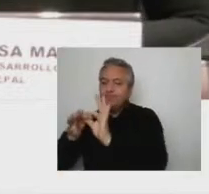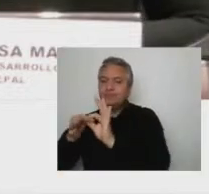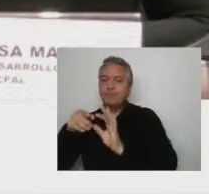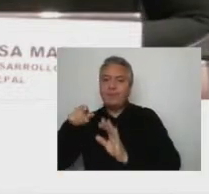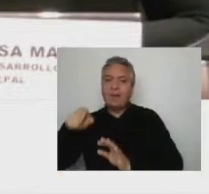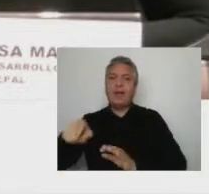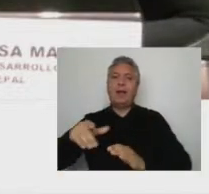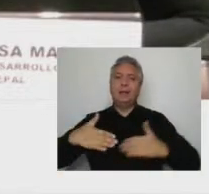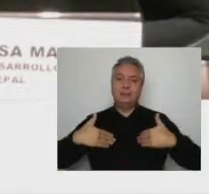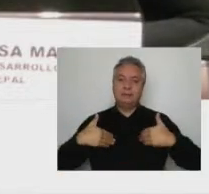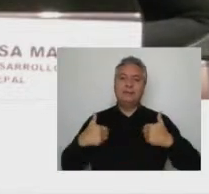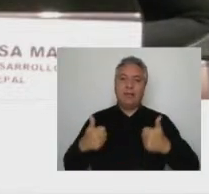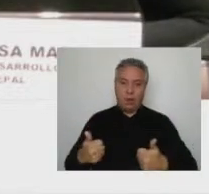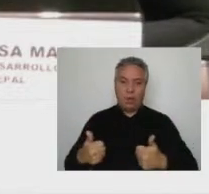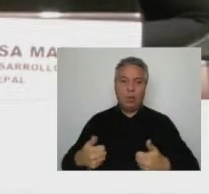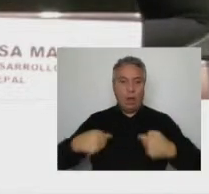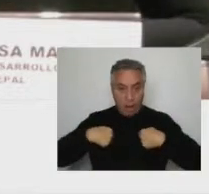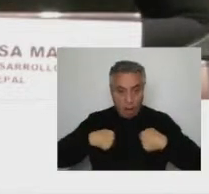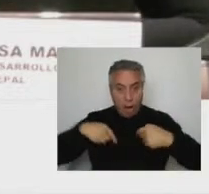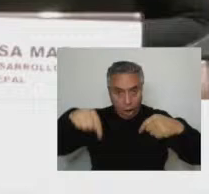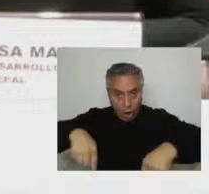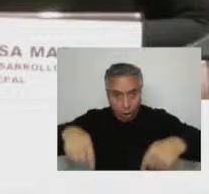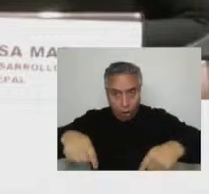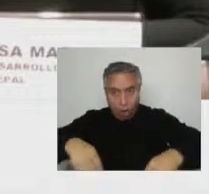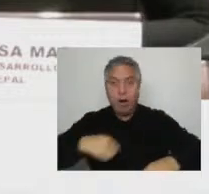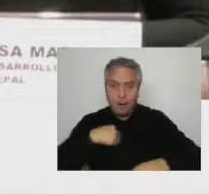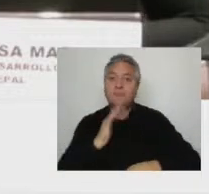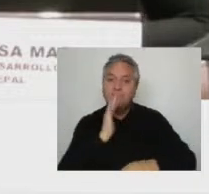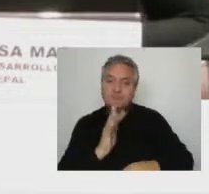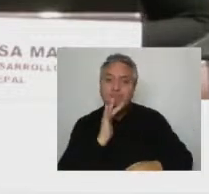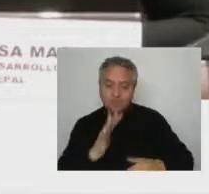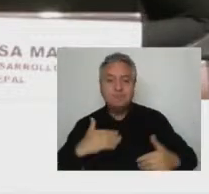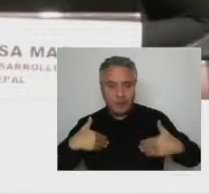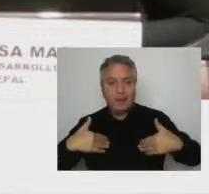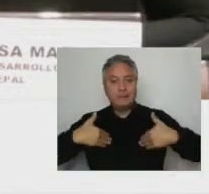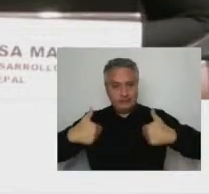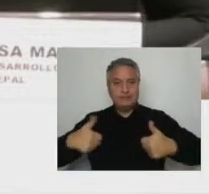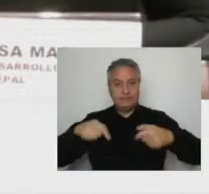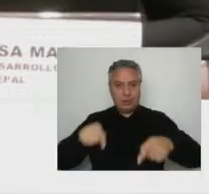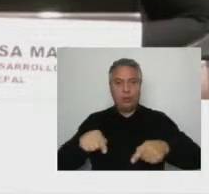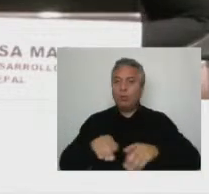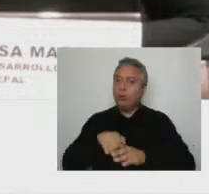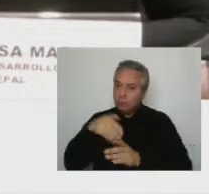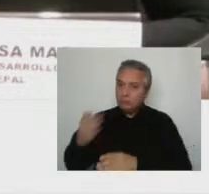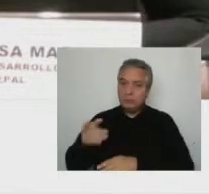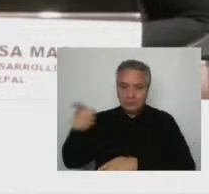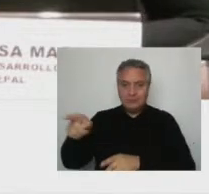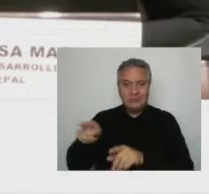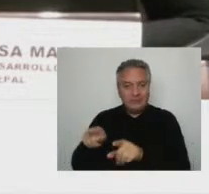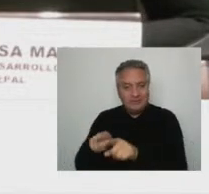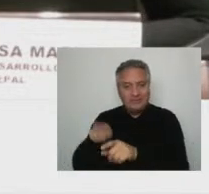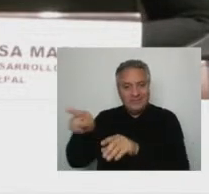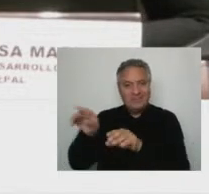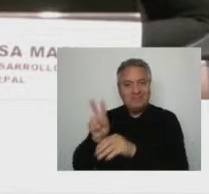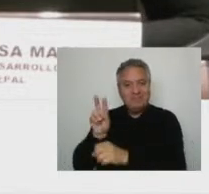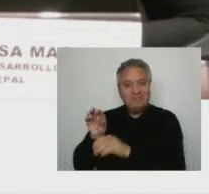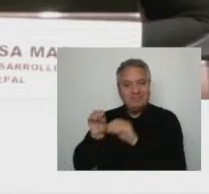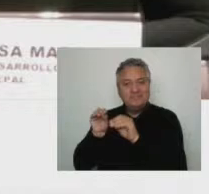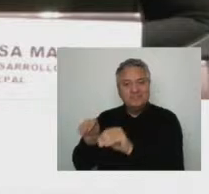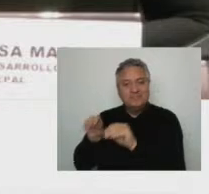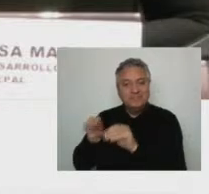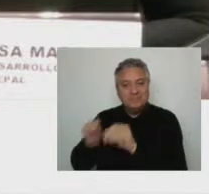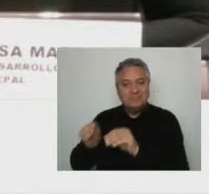and include health as one of the key dimensions. So this is also in keeping with the previous